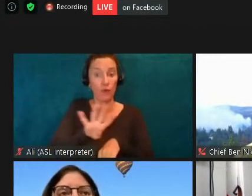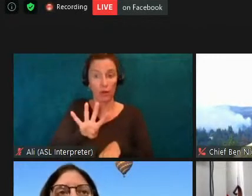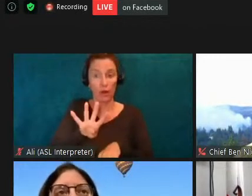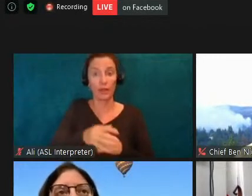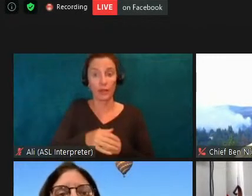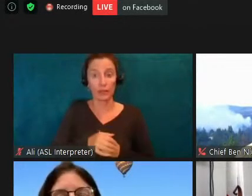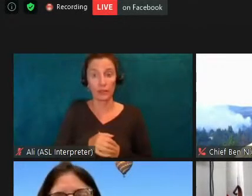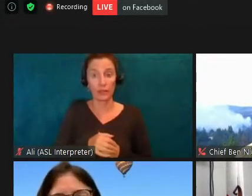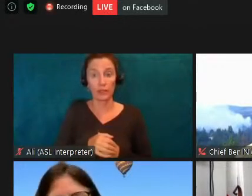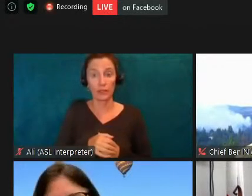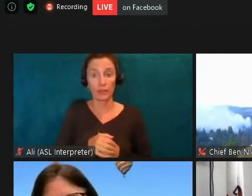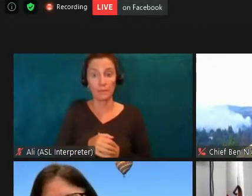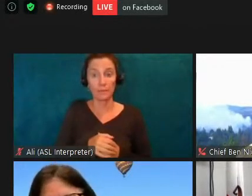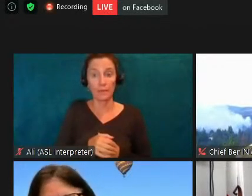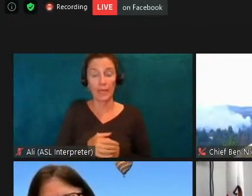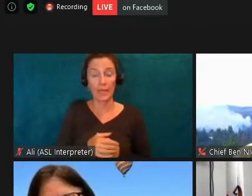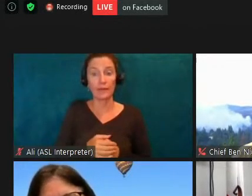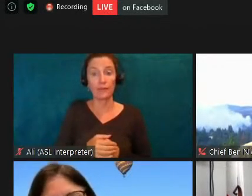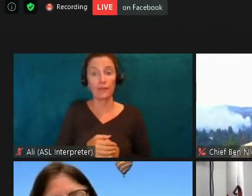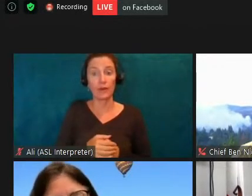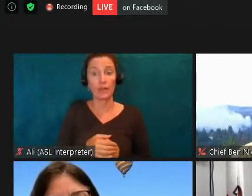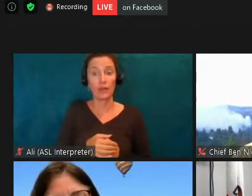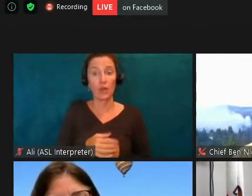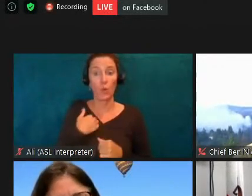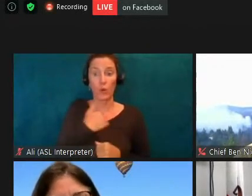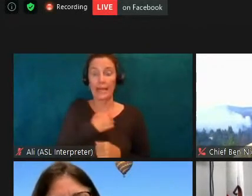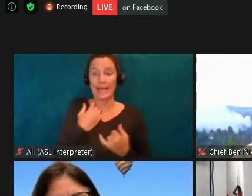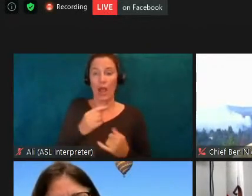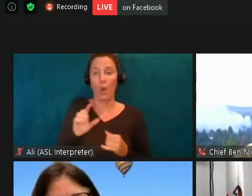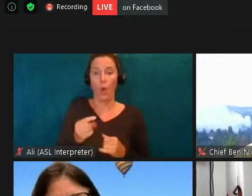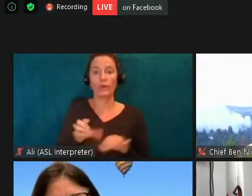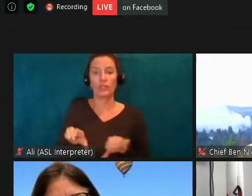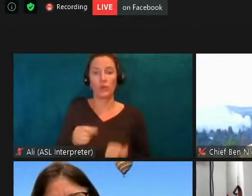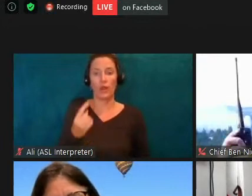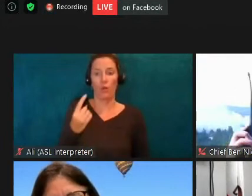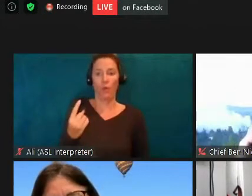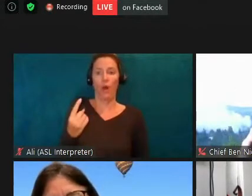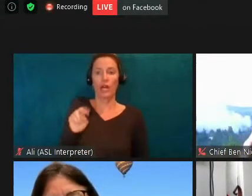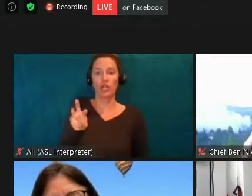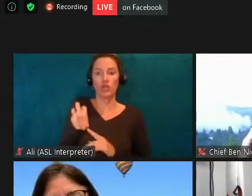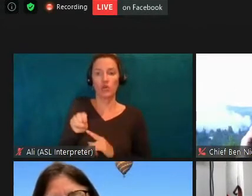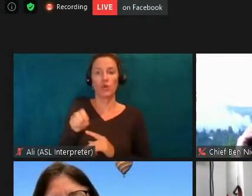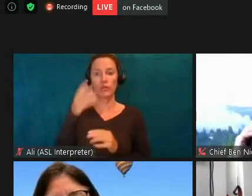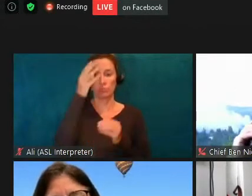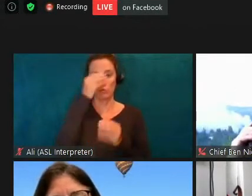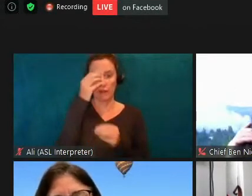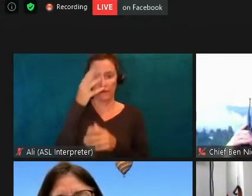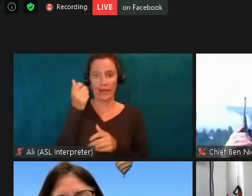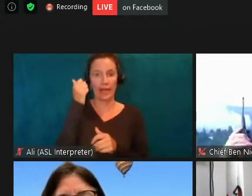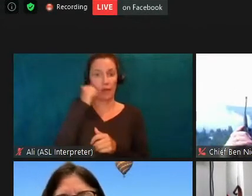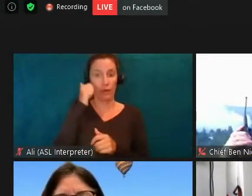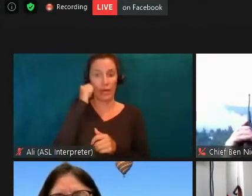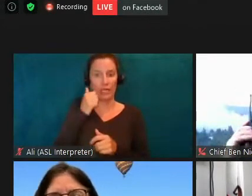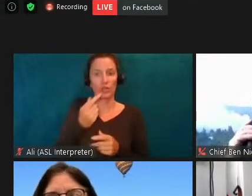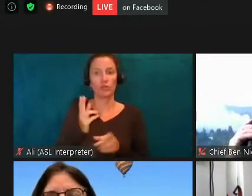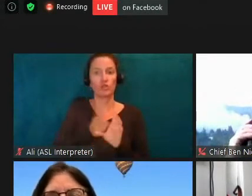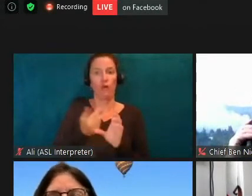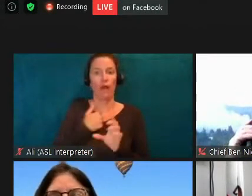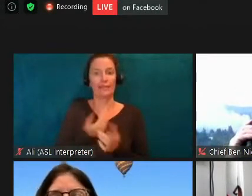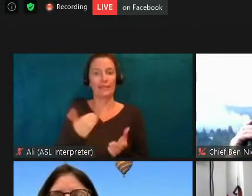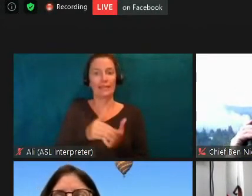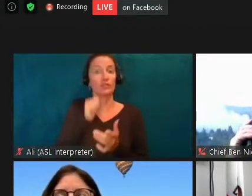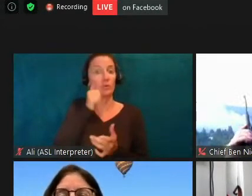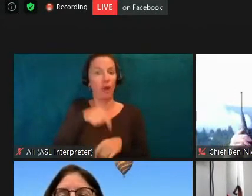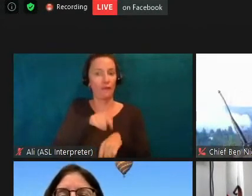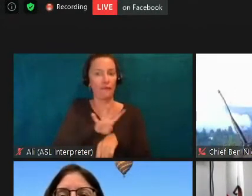We are just the one news briefing each day. So please join us again at 4 o'clock tomorrow. Thank you all.